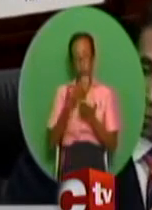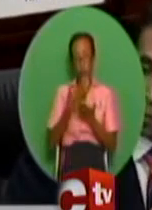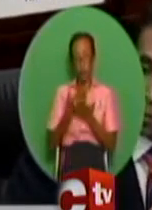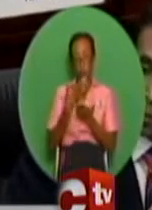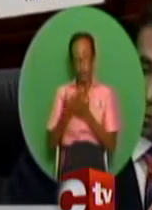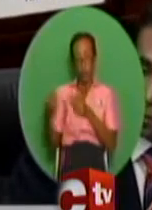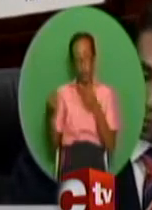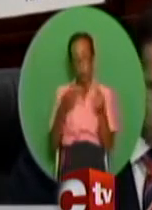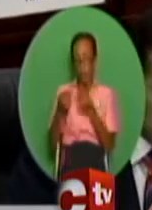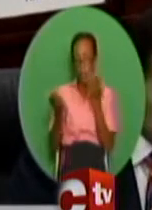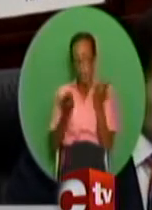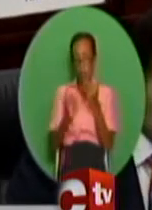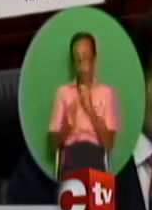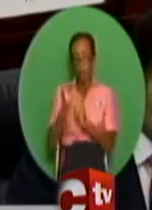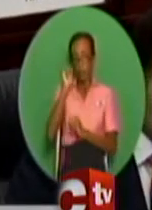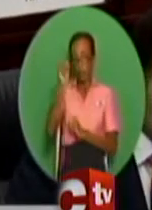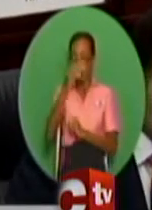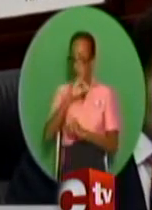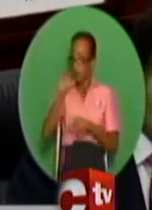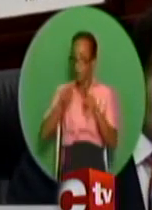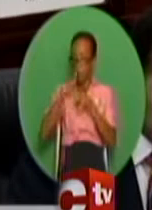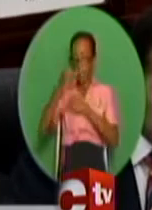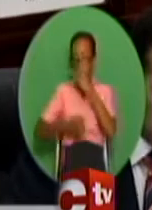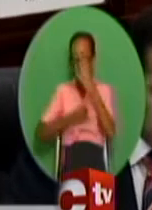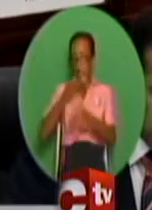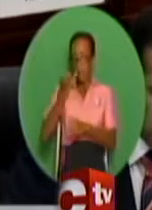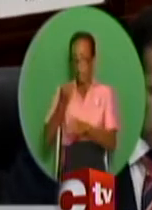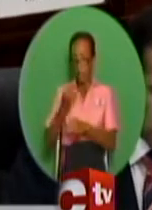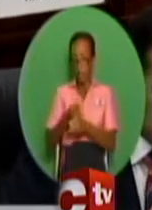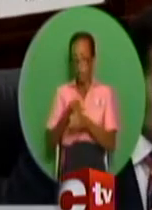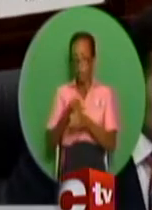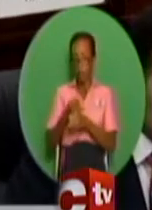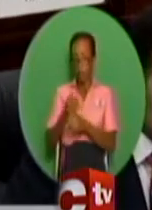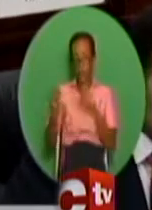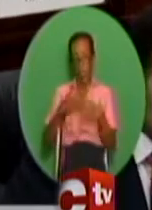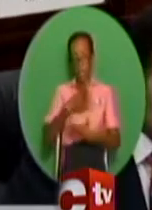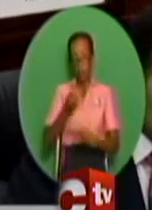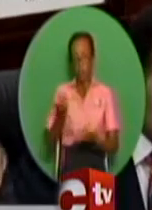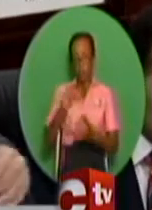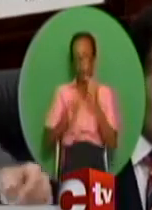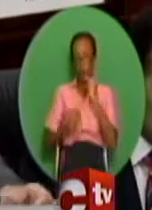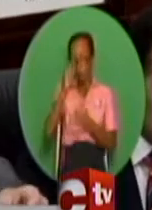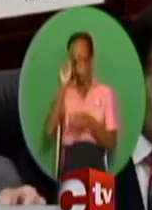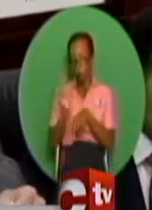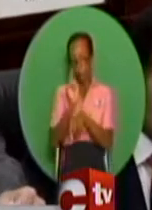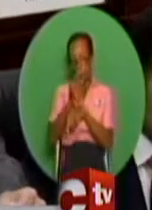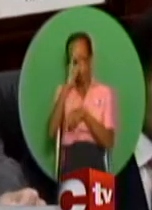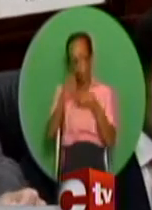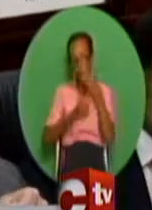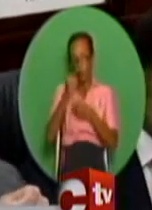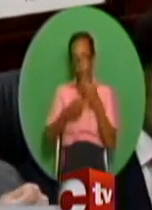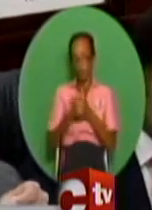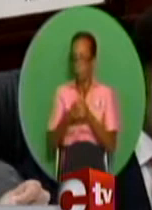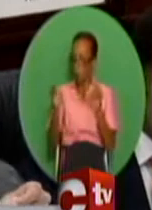competitive domestic and international sporting events at these facilities. We are continuing to secure such